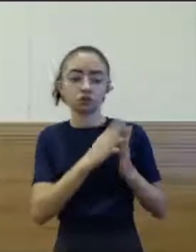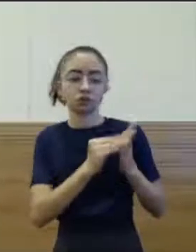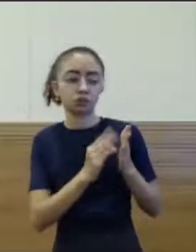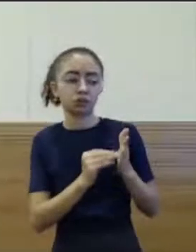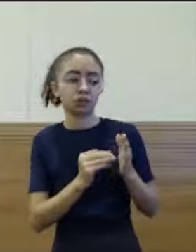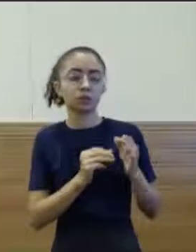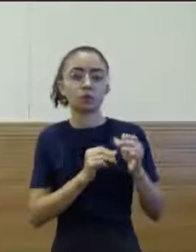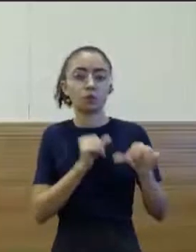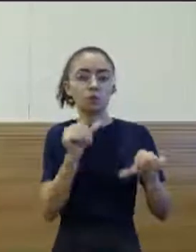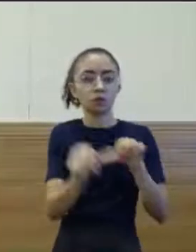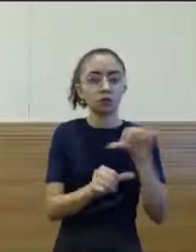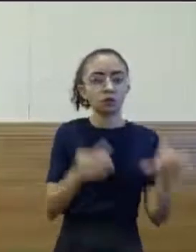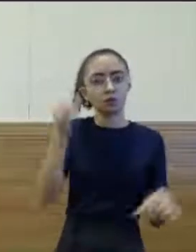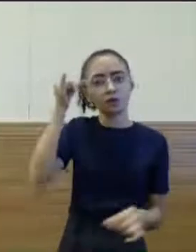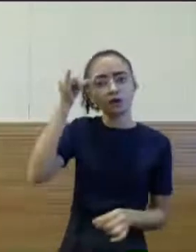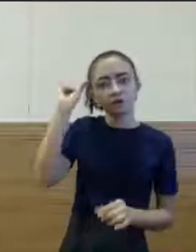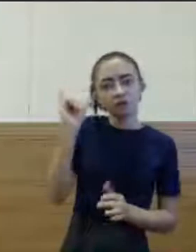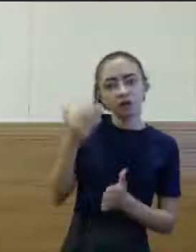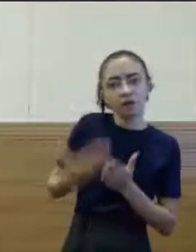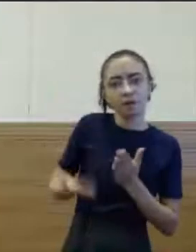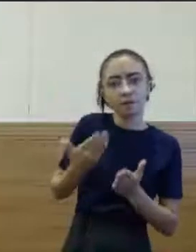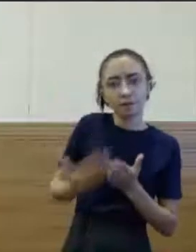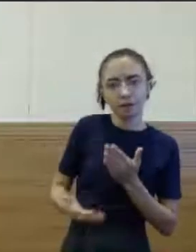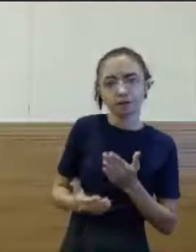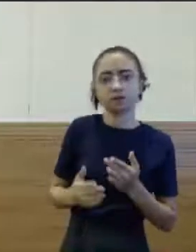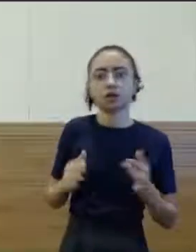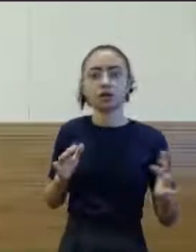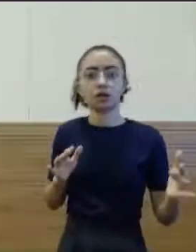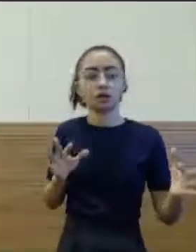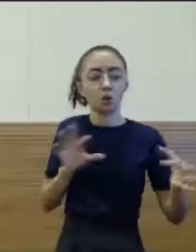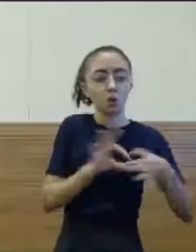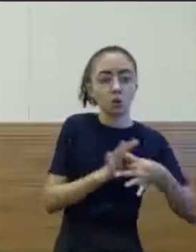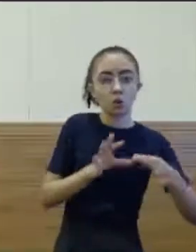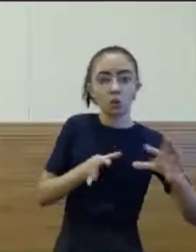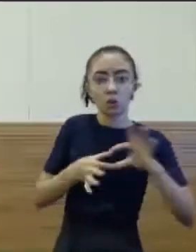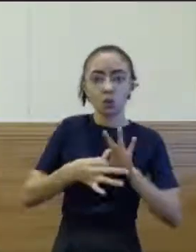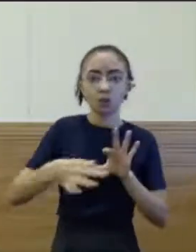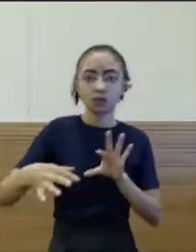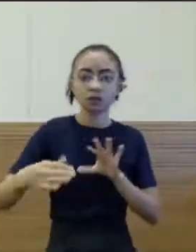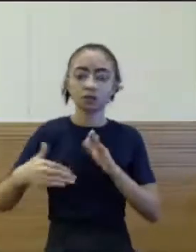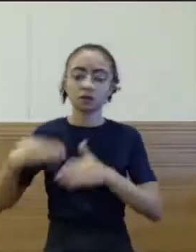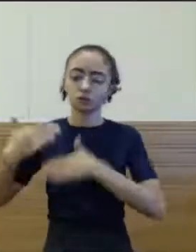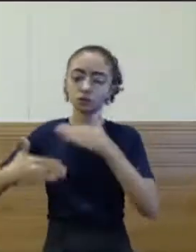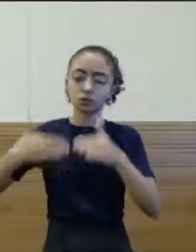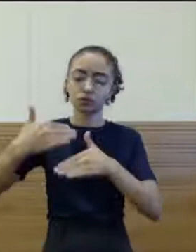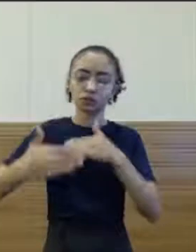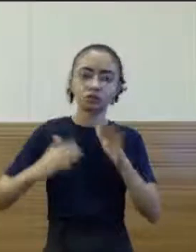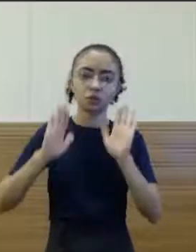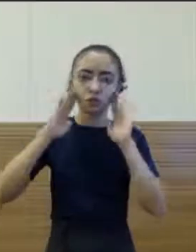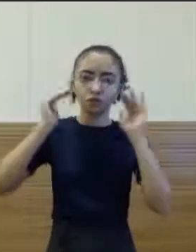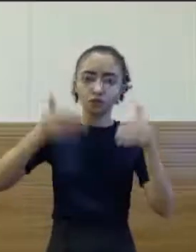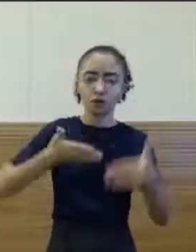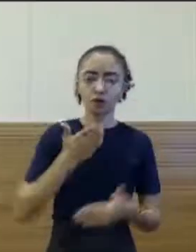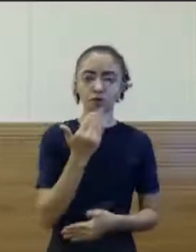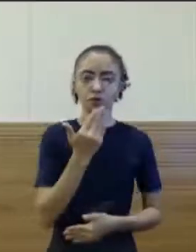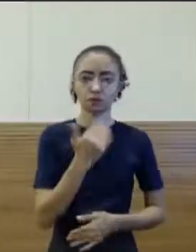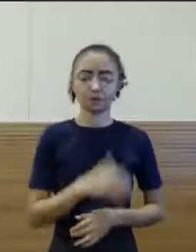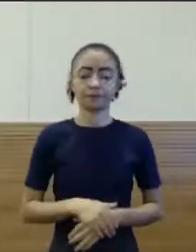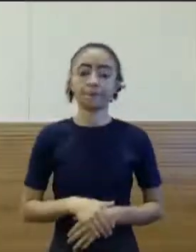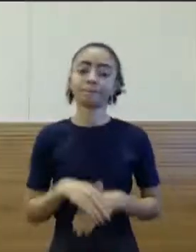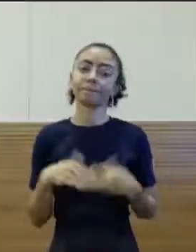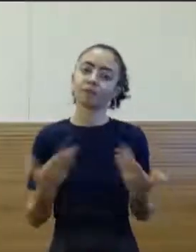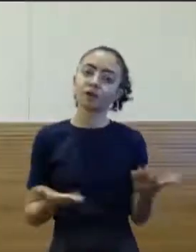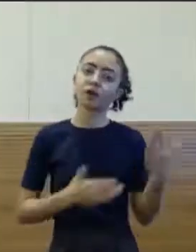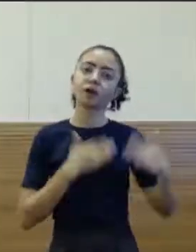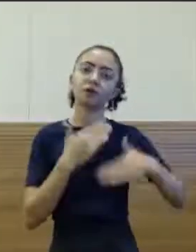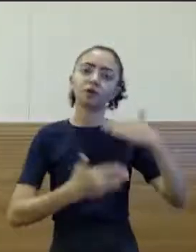this model to prevent and connect everybody, the education process with the prevention of losses and waste of food. That's what those